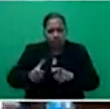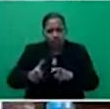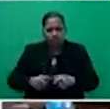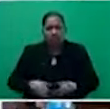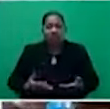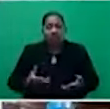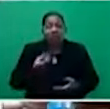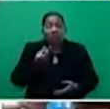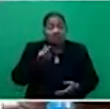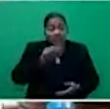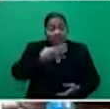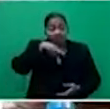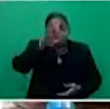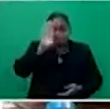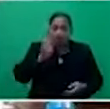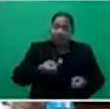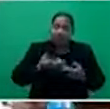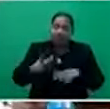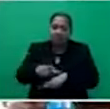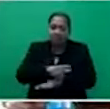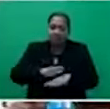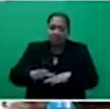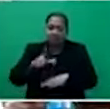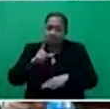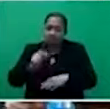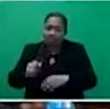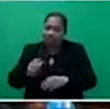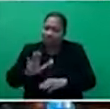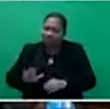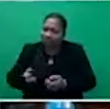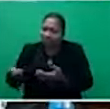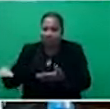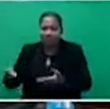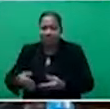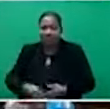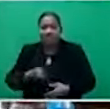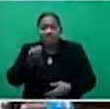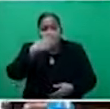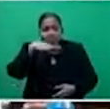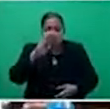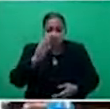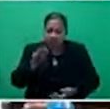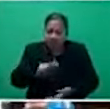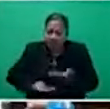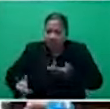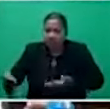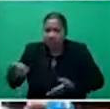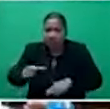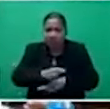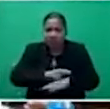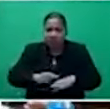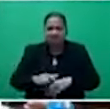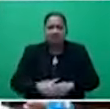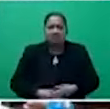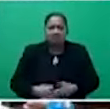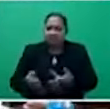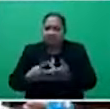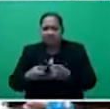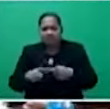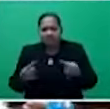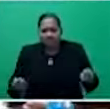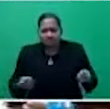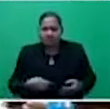away land to impress European settlers. It is a fact that some chiefs exchanged land for some muskets, for some guns, or even for